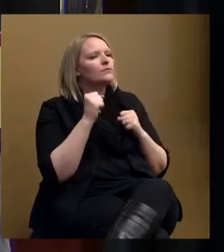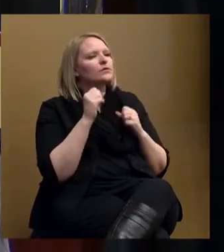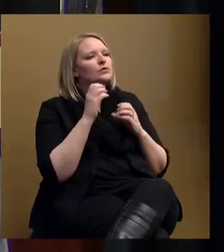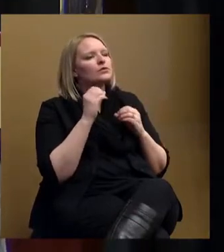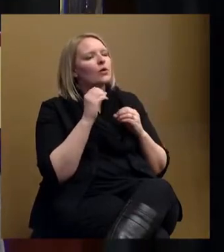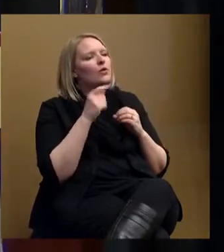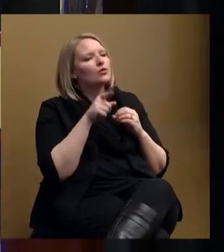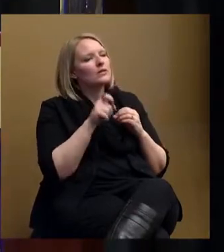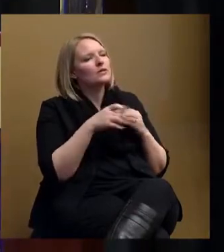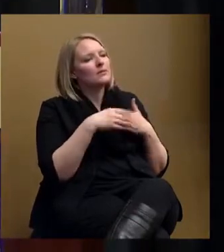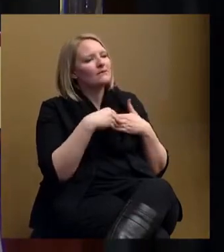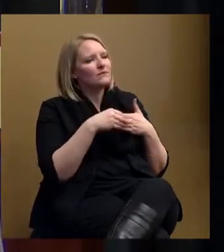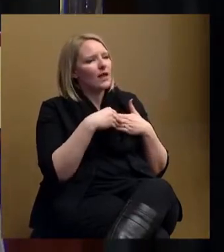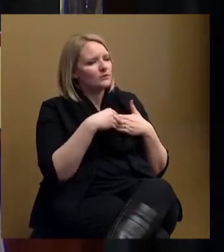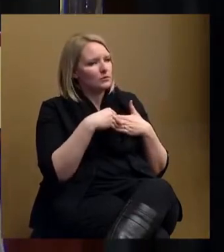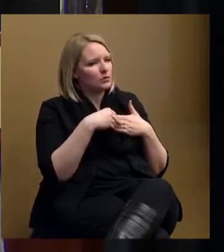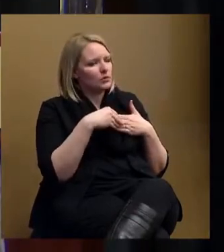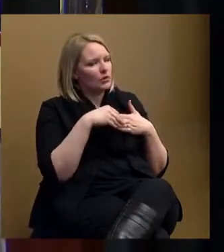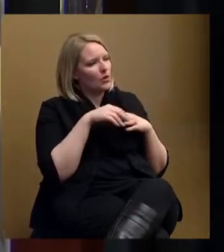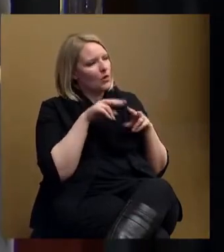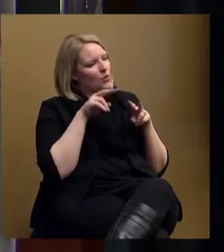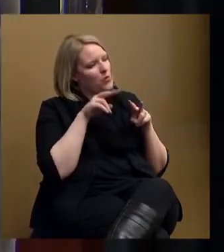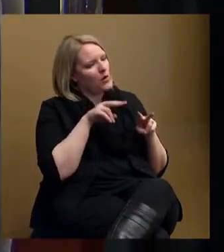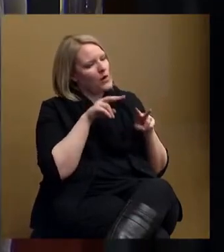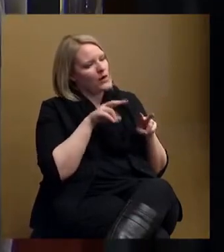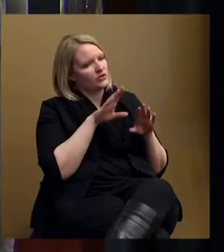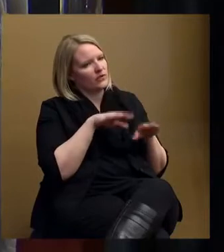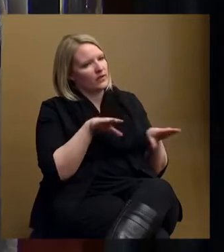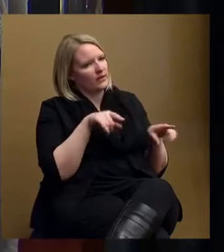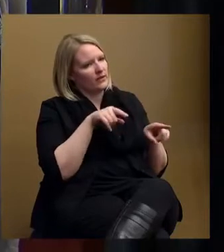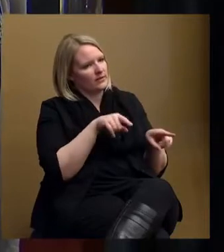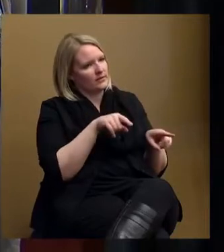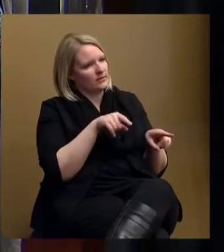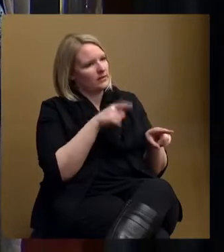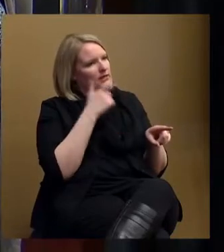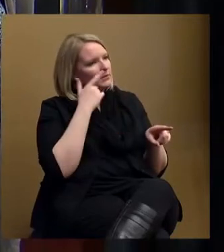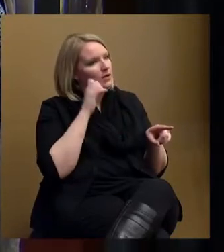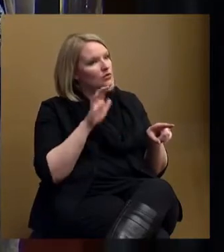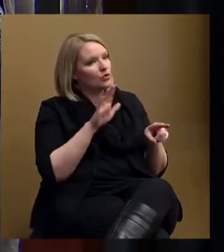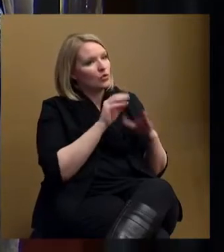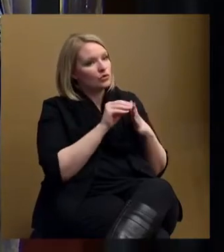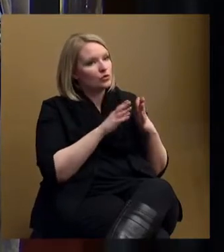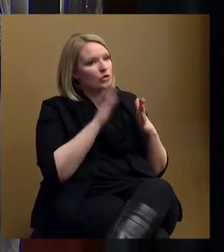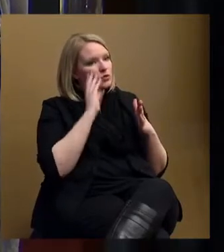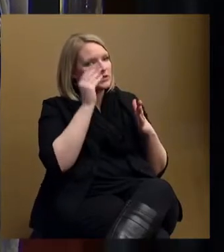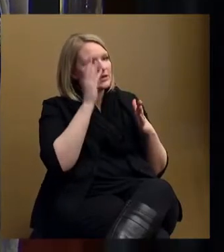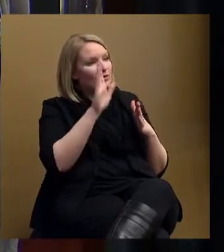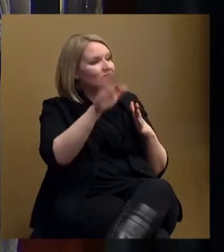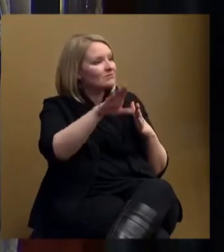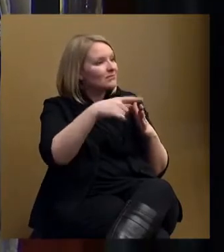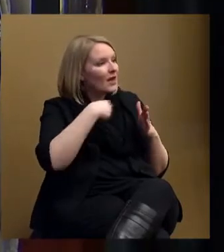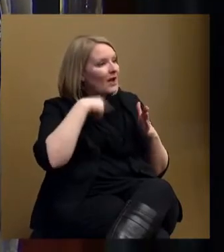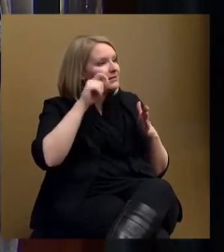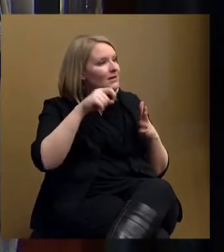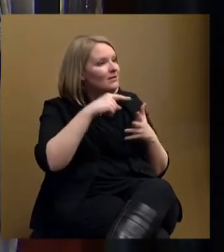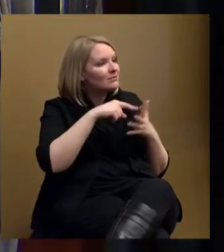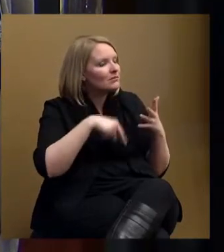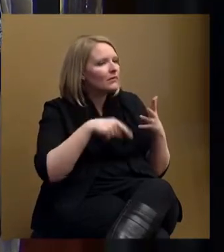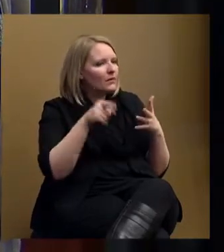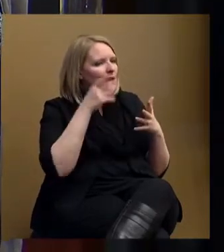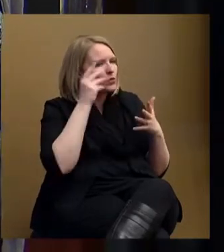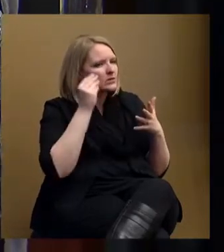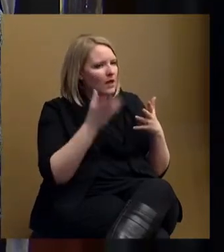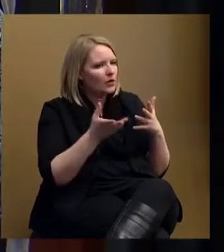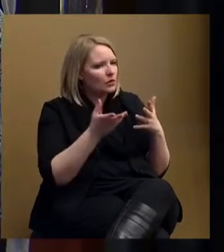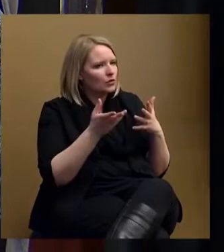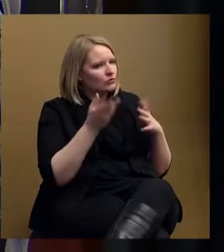be flexible and watch your kids because your students will tell you if they're not getting enough. If